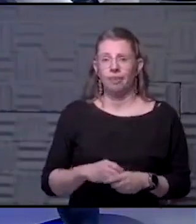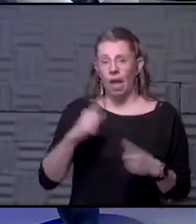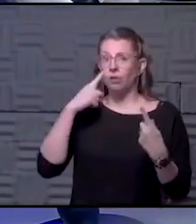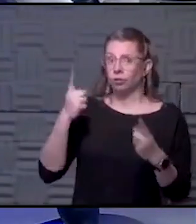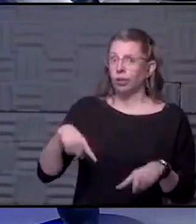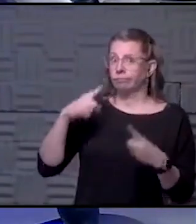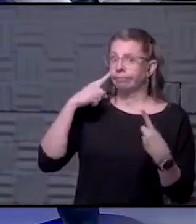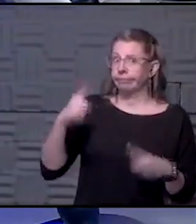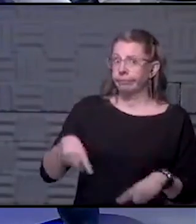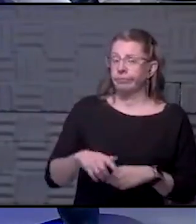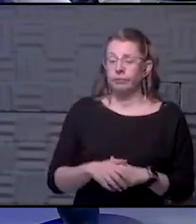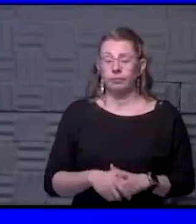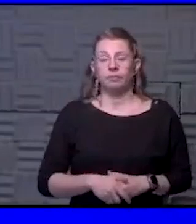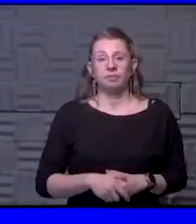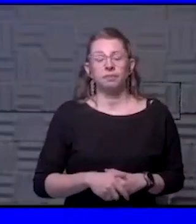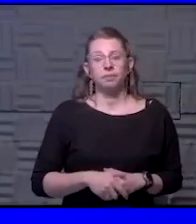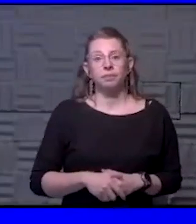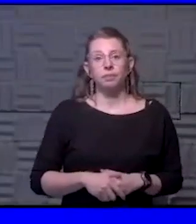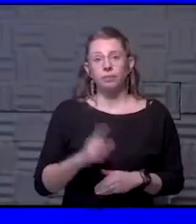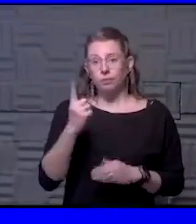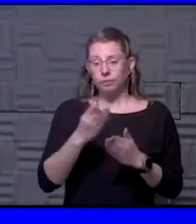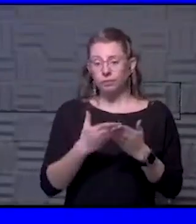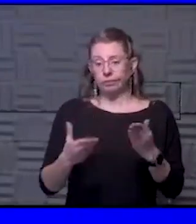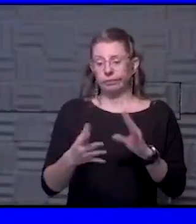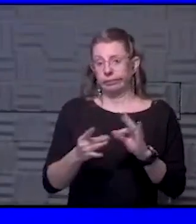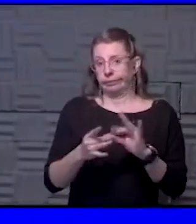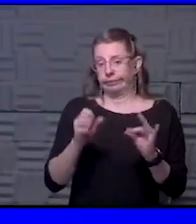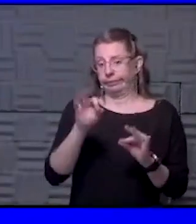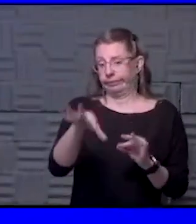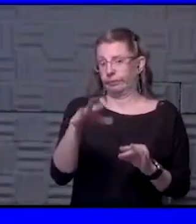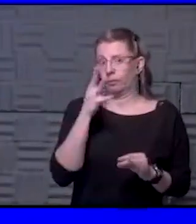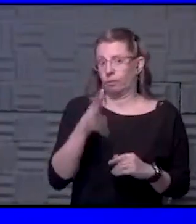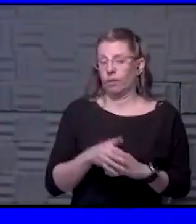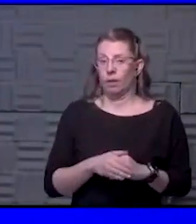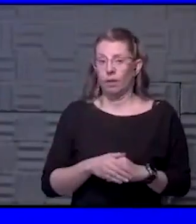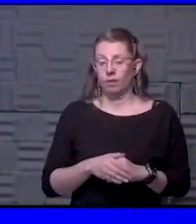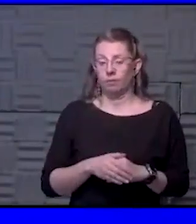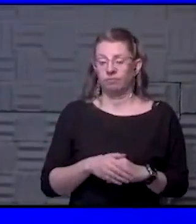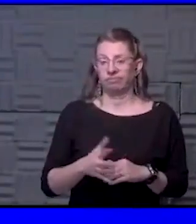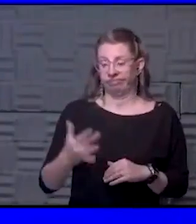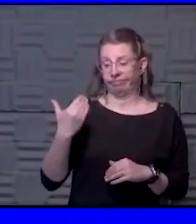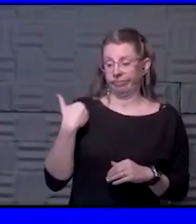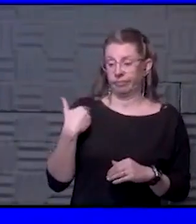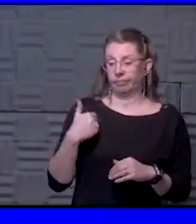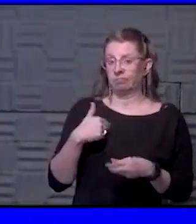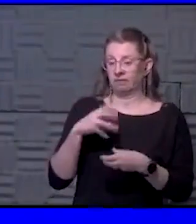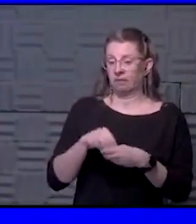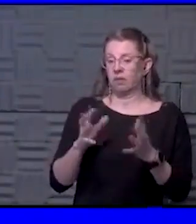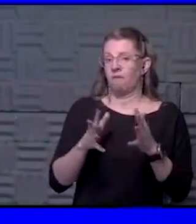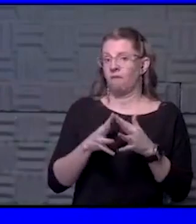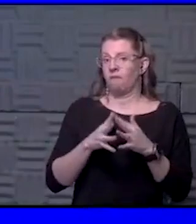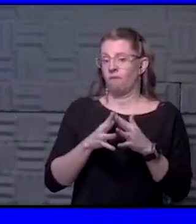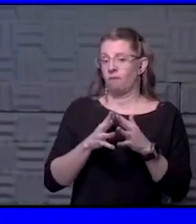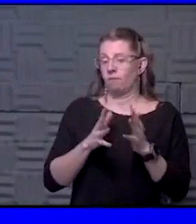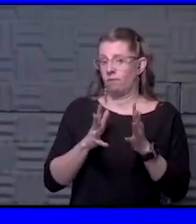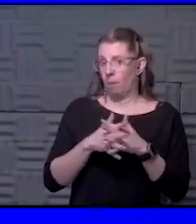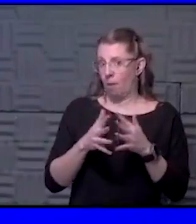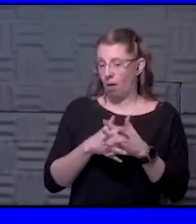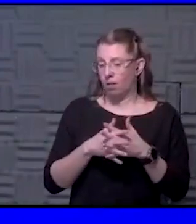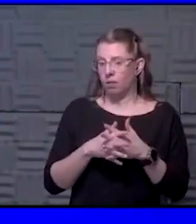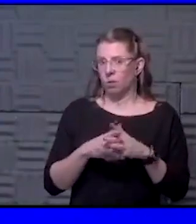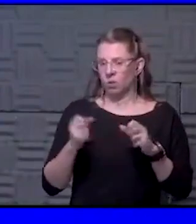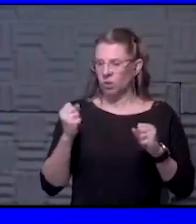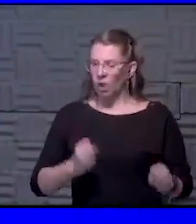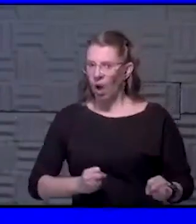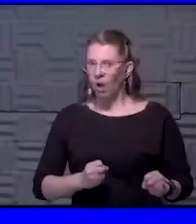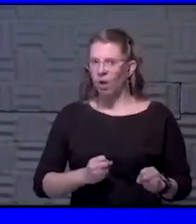with you. I guess one thing I would say, is at least back when I played football, it was, kind of being tough was